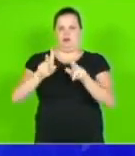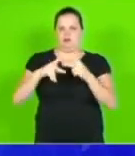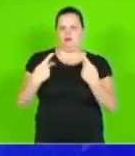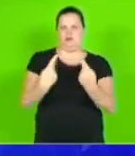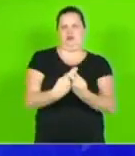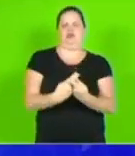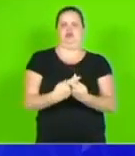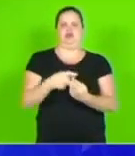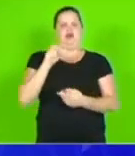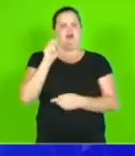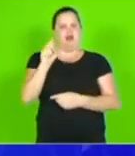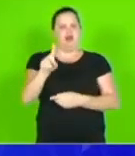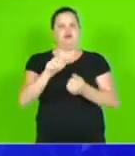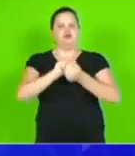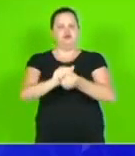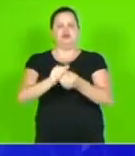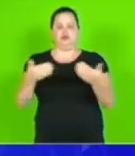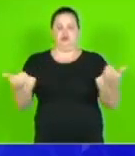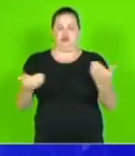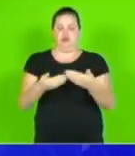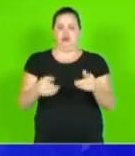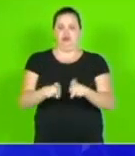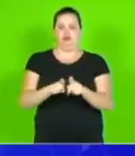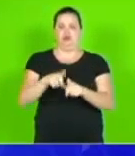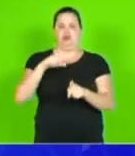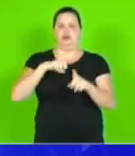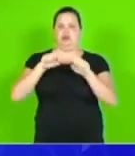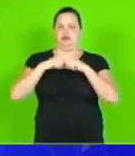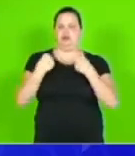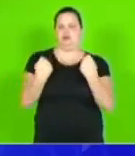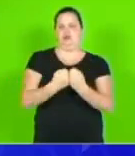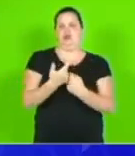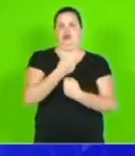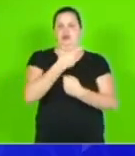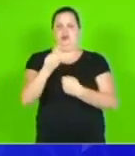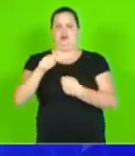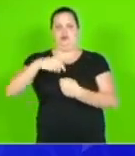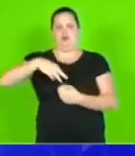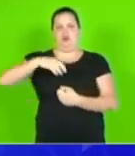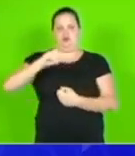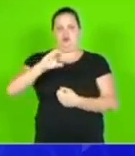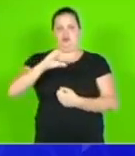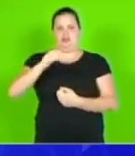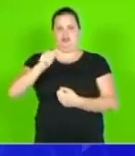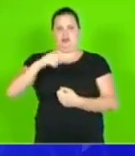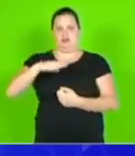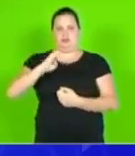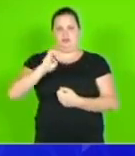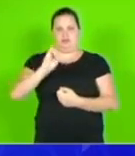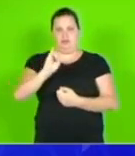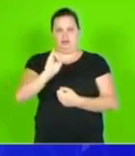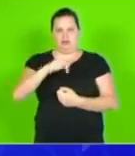There are pastors from the presbytery there, including Gilson.